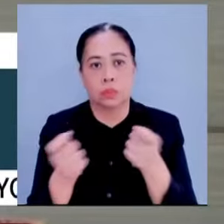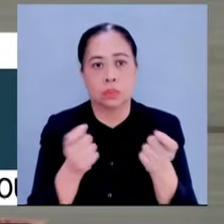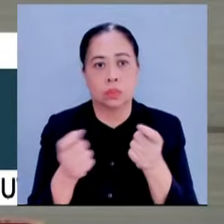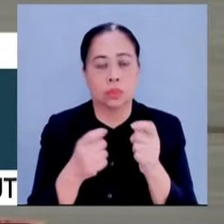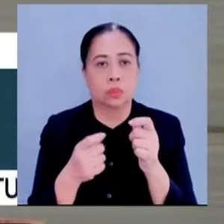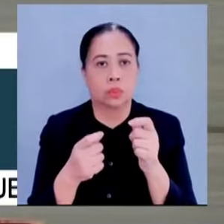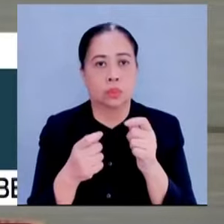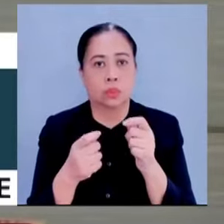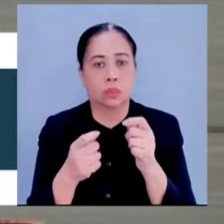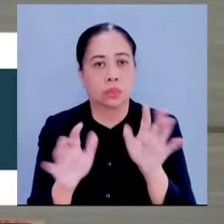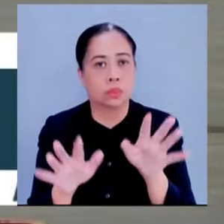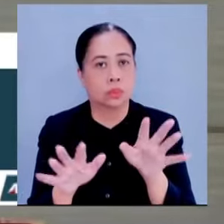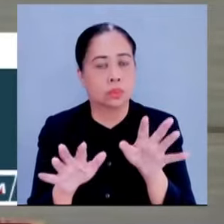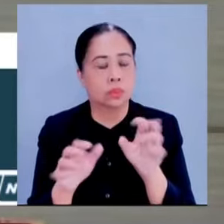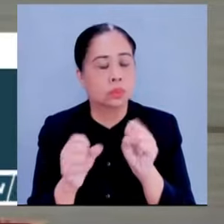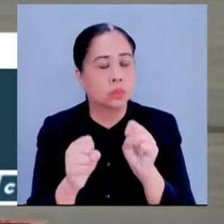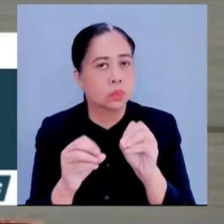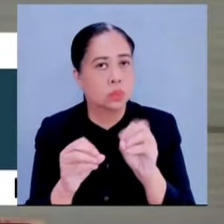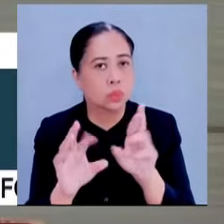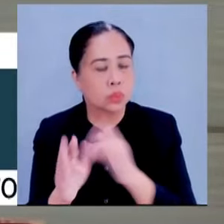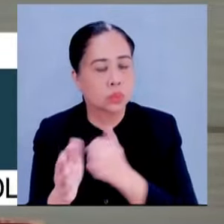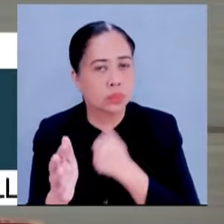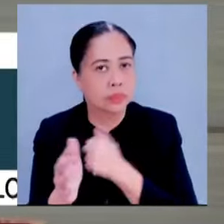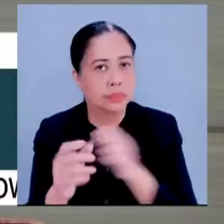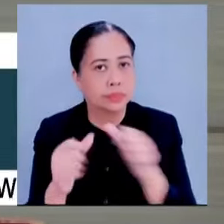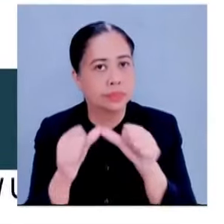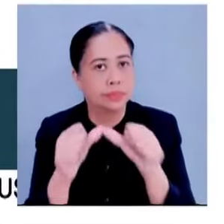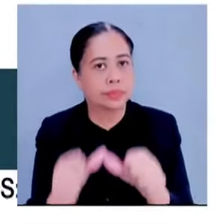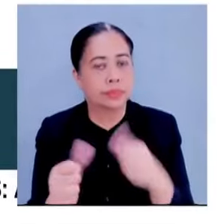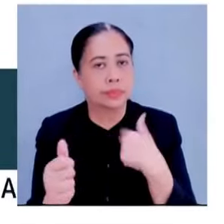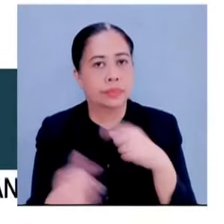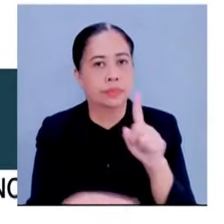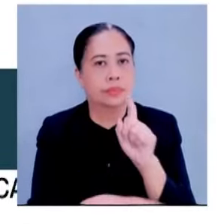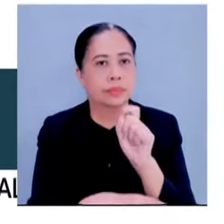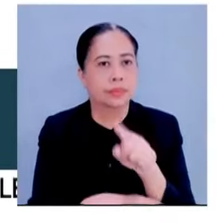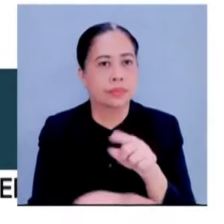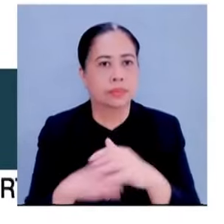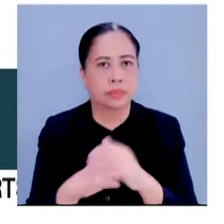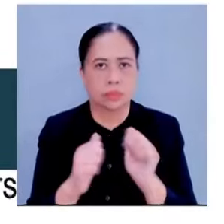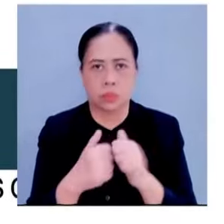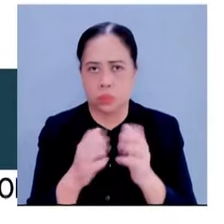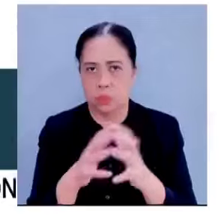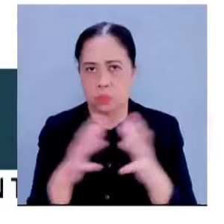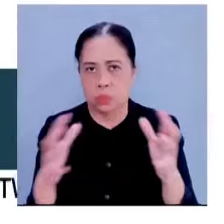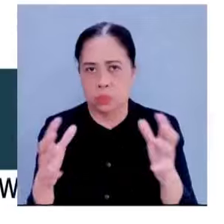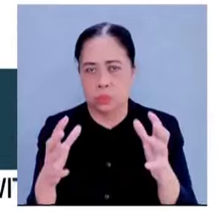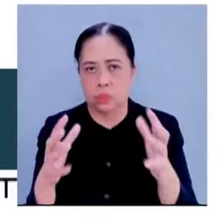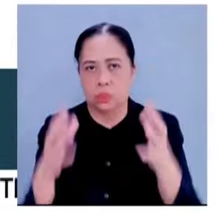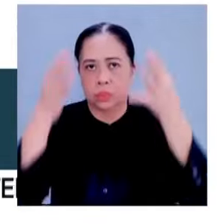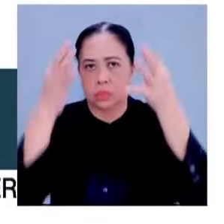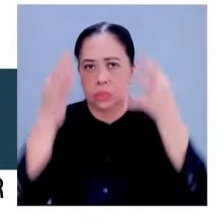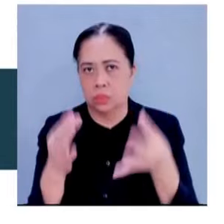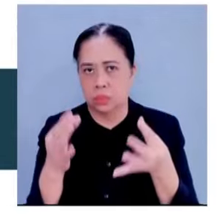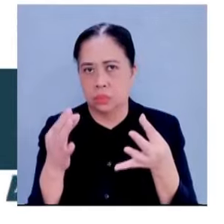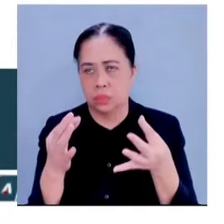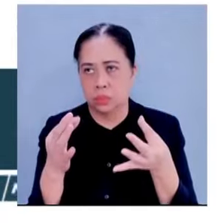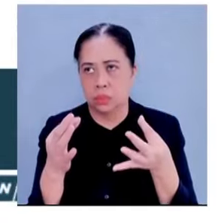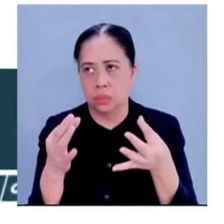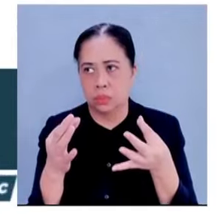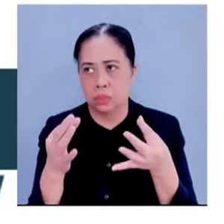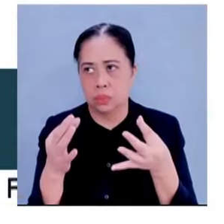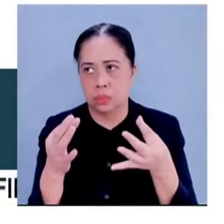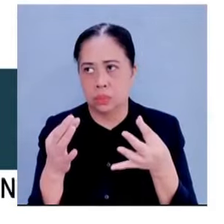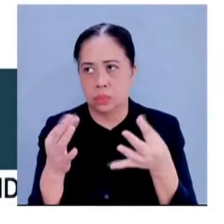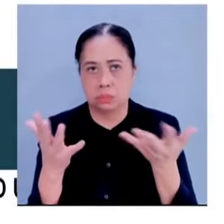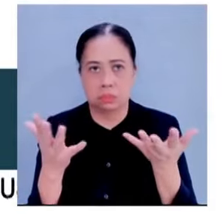Attorney De Lima, sorry, before you continue, I just have to ask, how much of the decision was